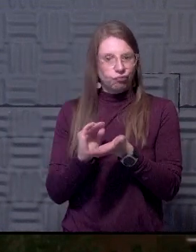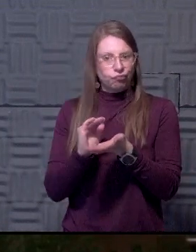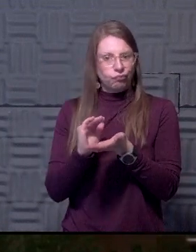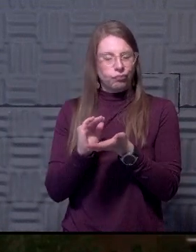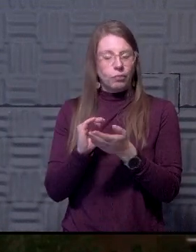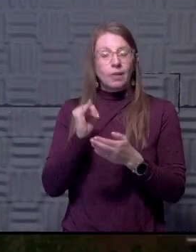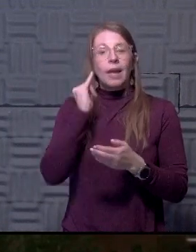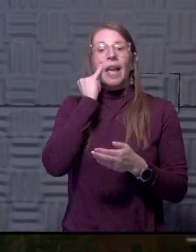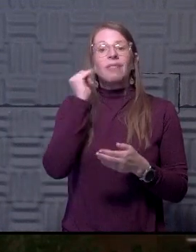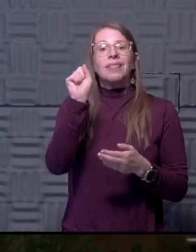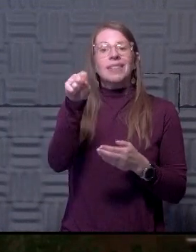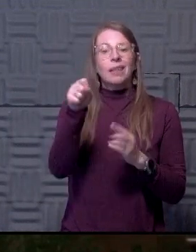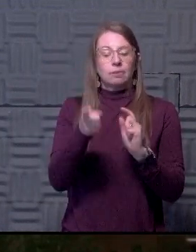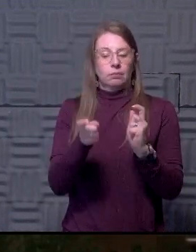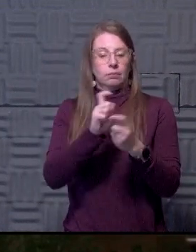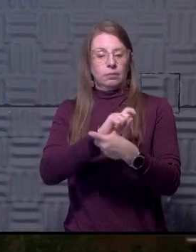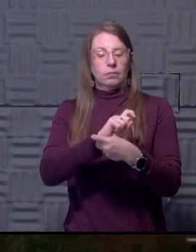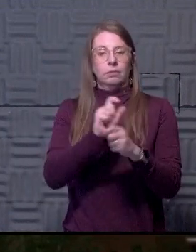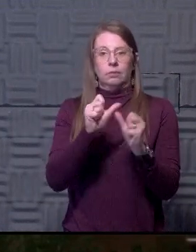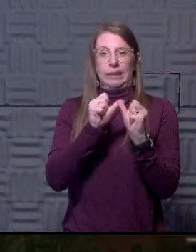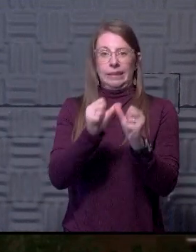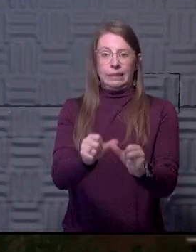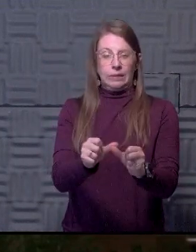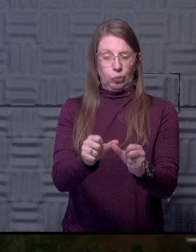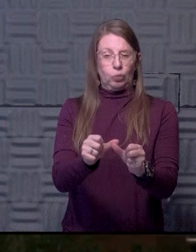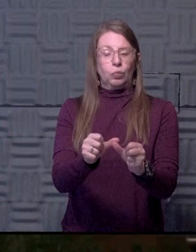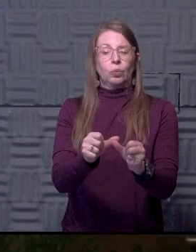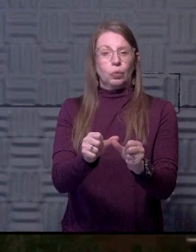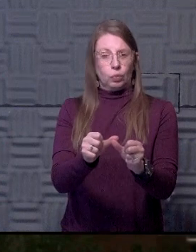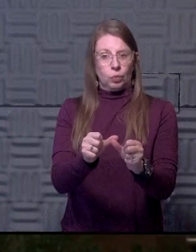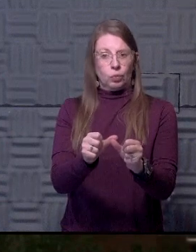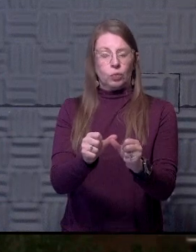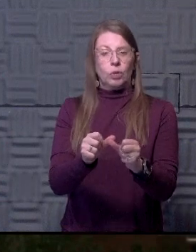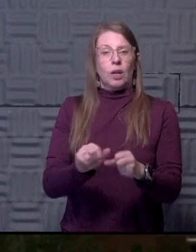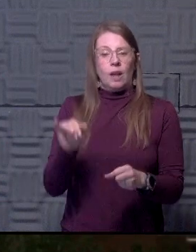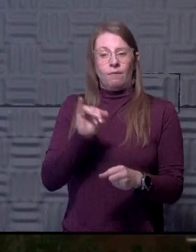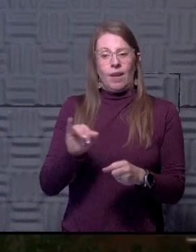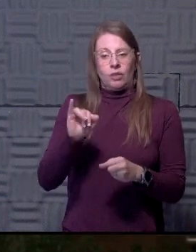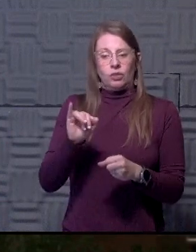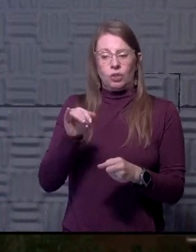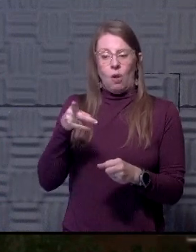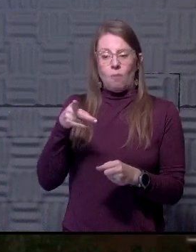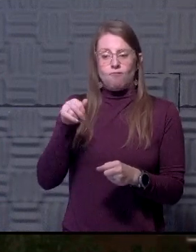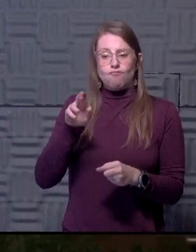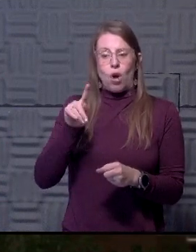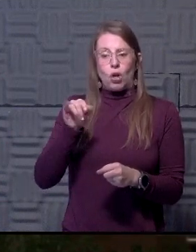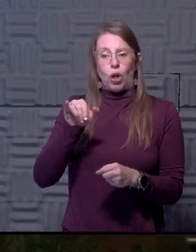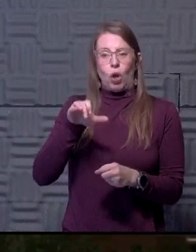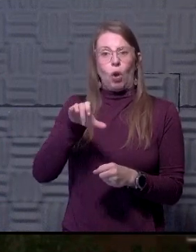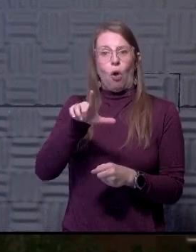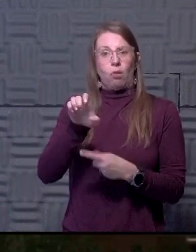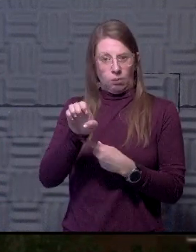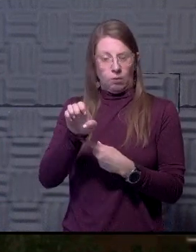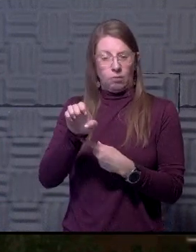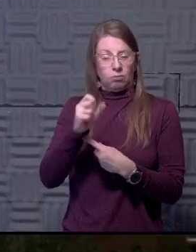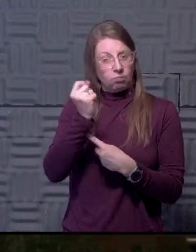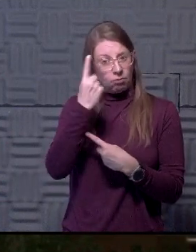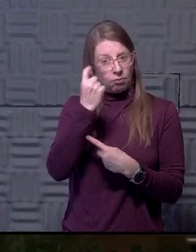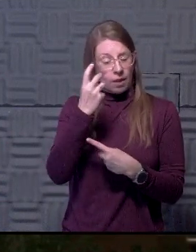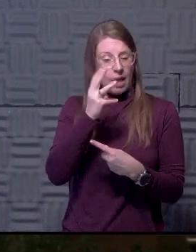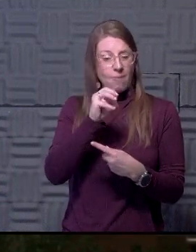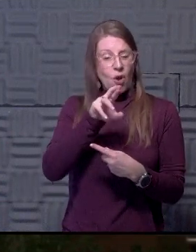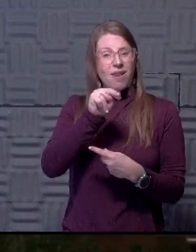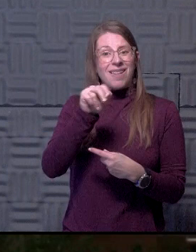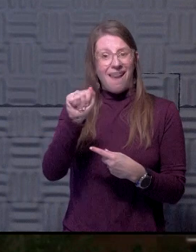does mutate and it continues to be an infectious particle, I just want to reassure you that with messenger